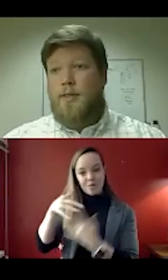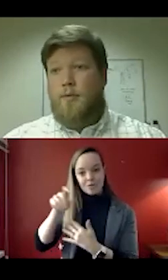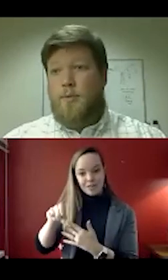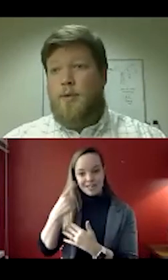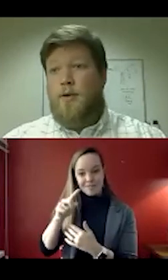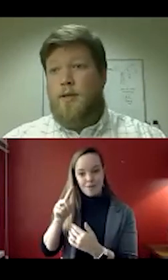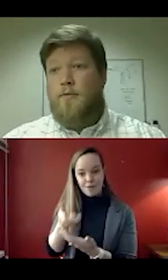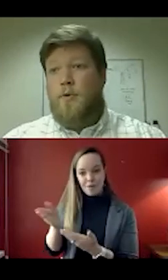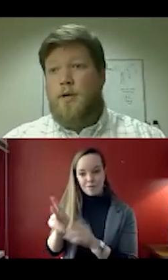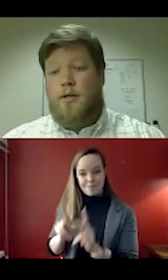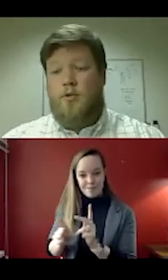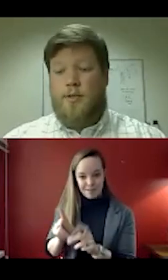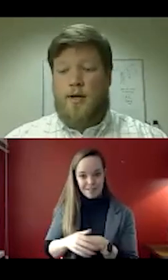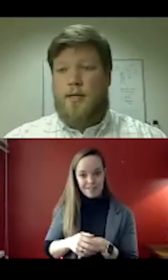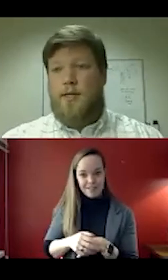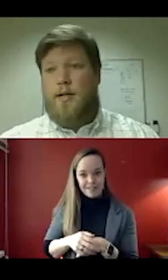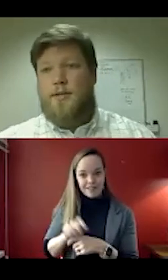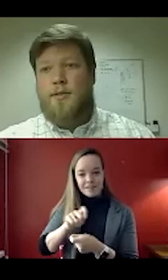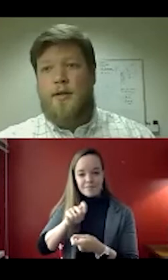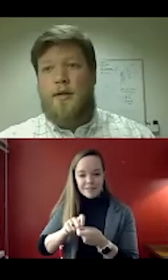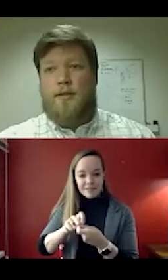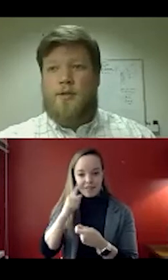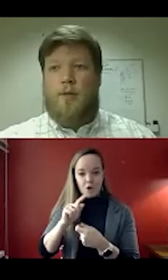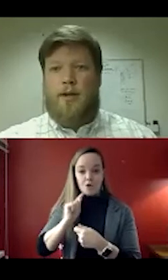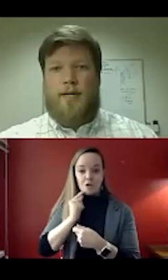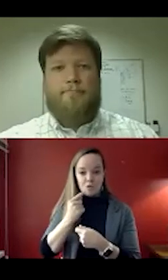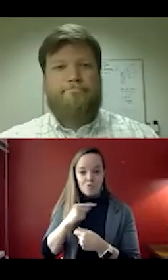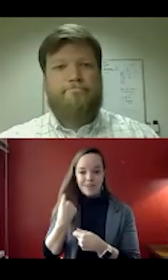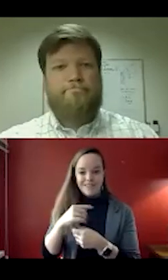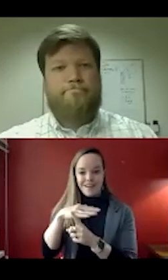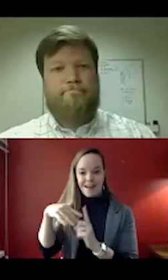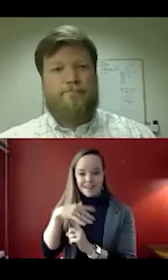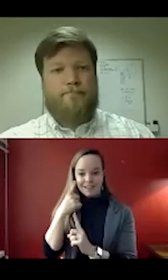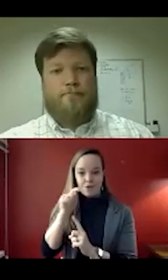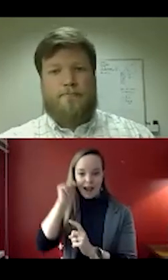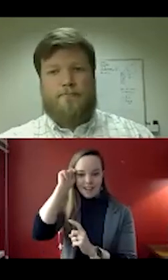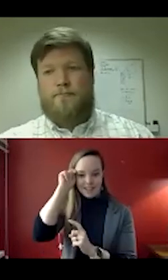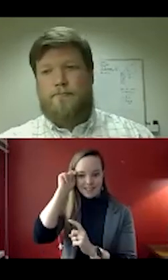them. And that would be primarily for an acute risk context in adolescents that I'll talk about in a minute.